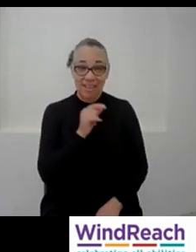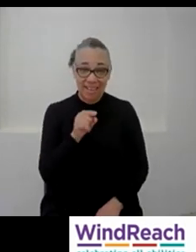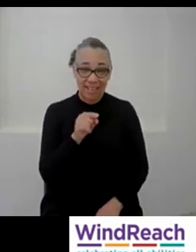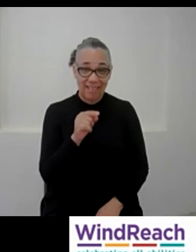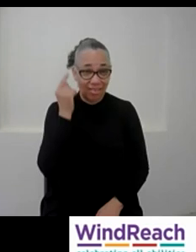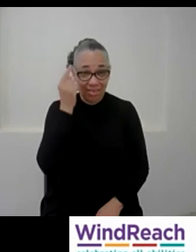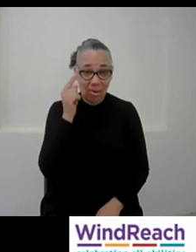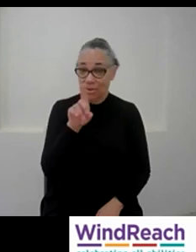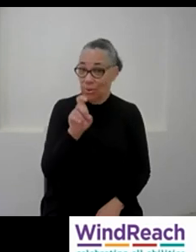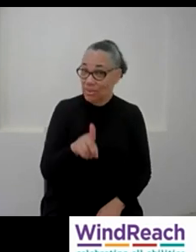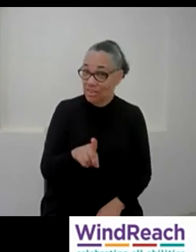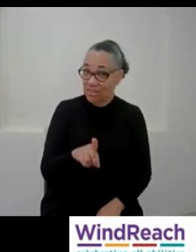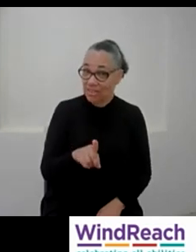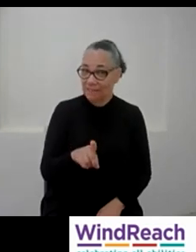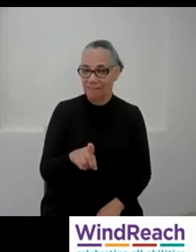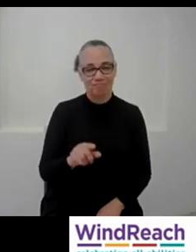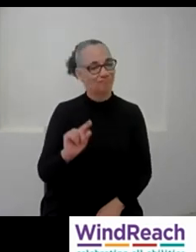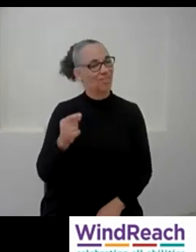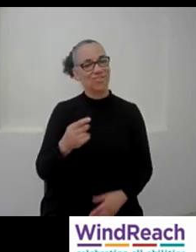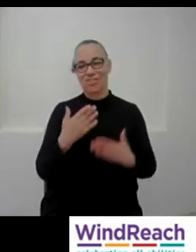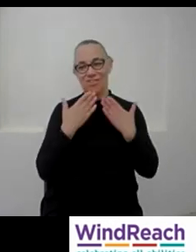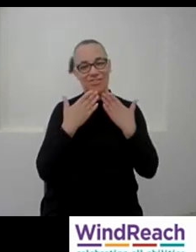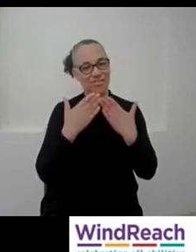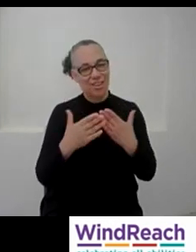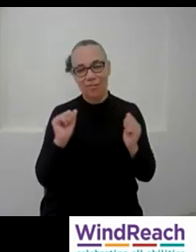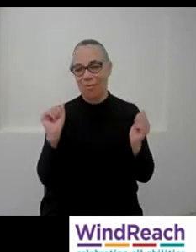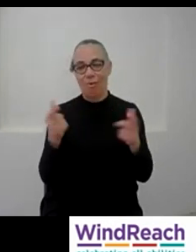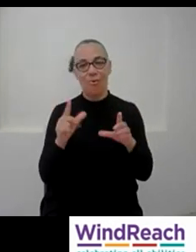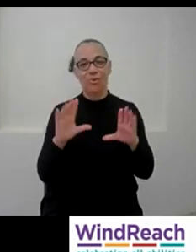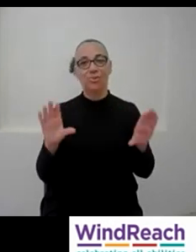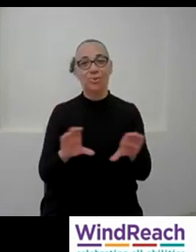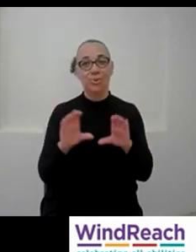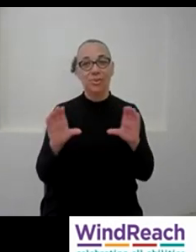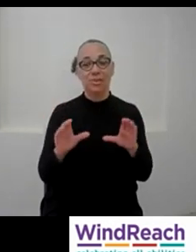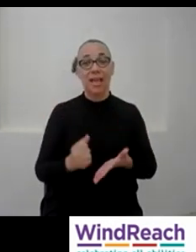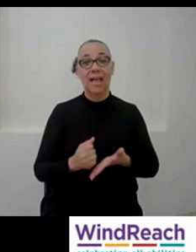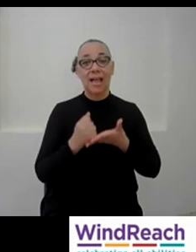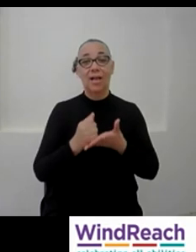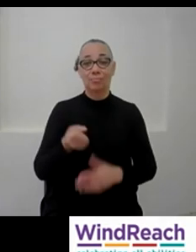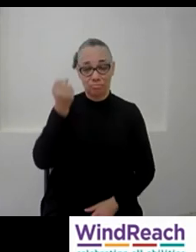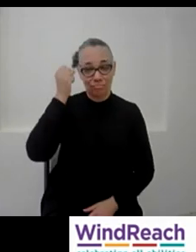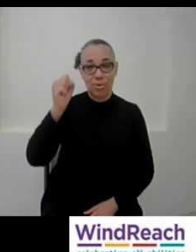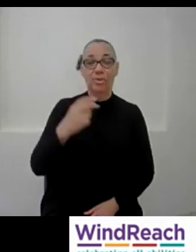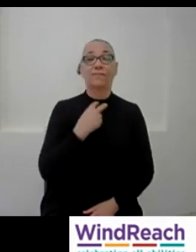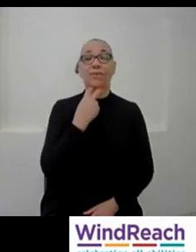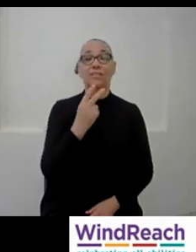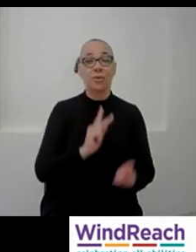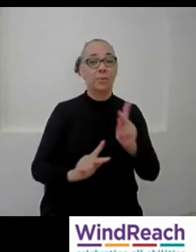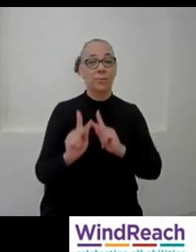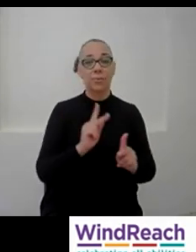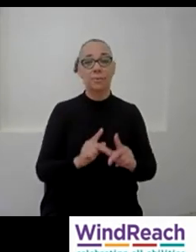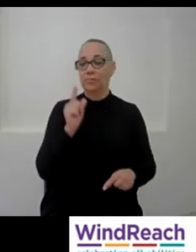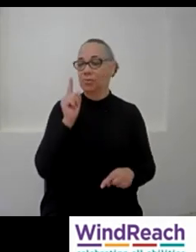questions? Just thank you for all that you're doing to, you know, help promote the voices for some people who may not be able